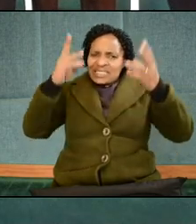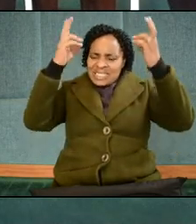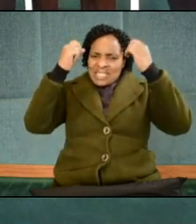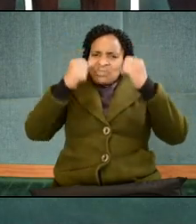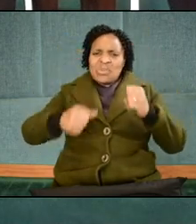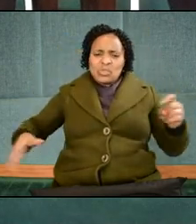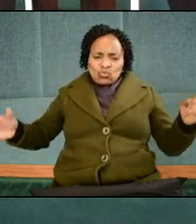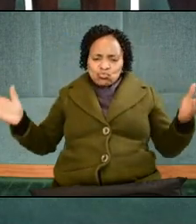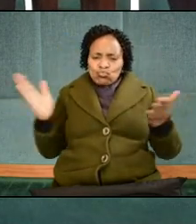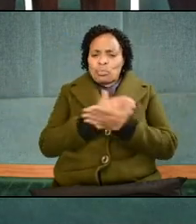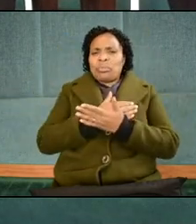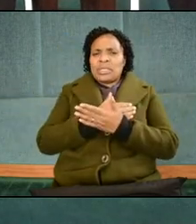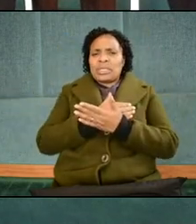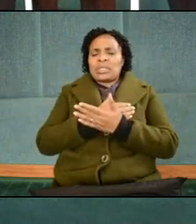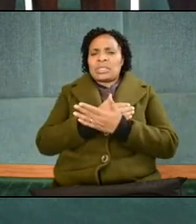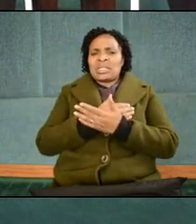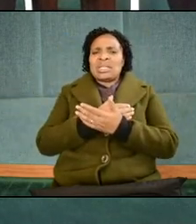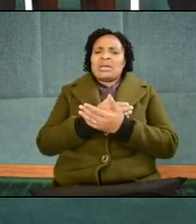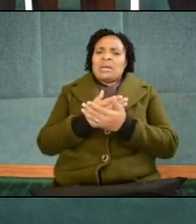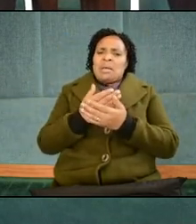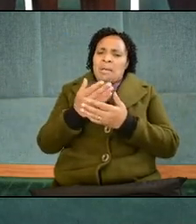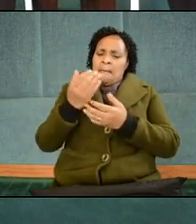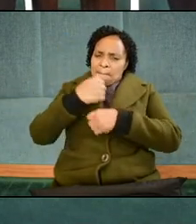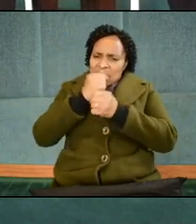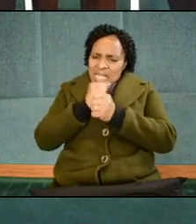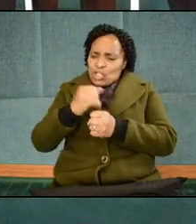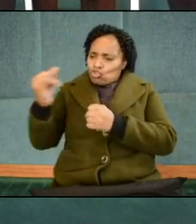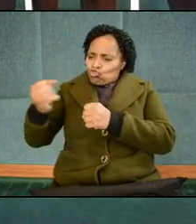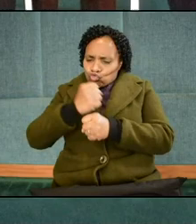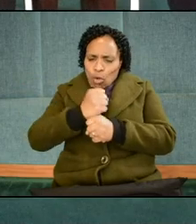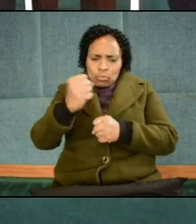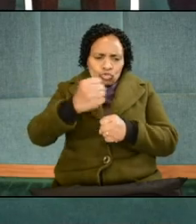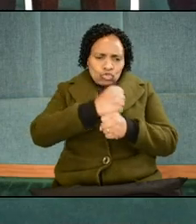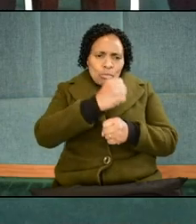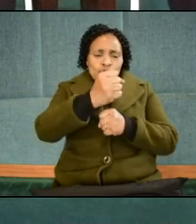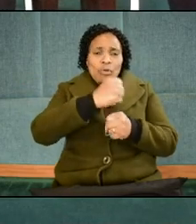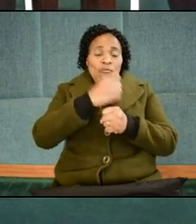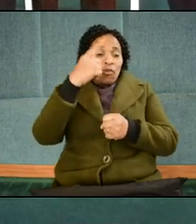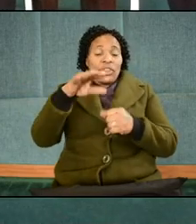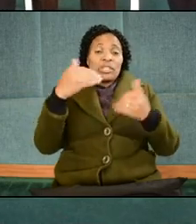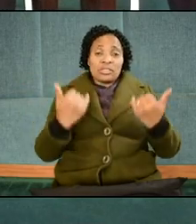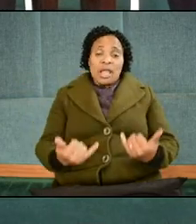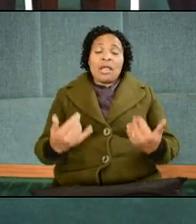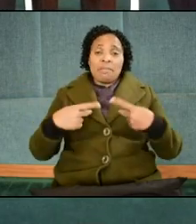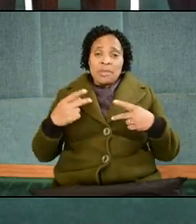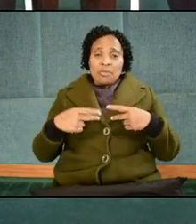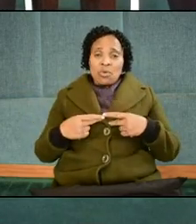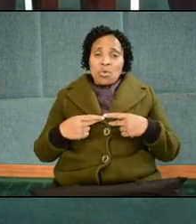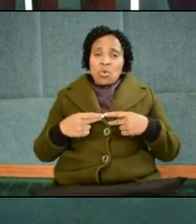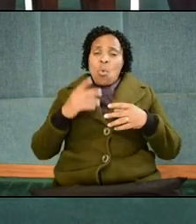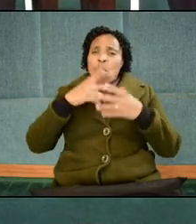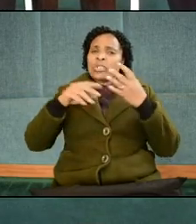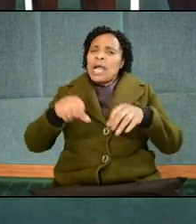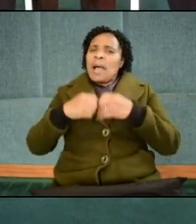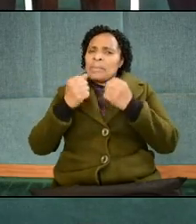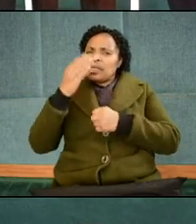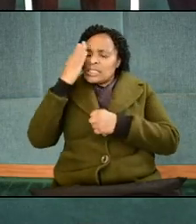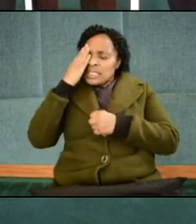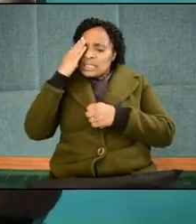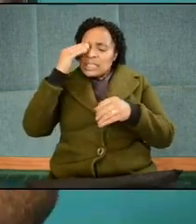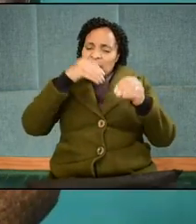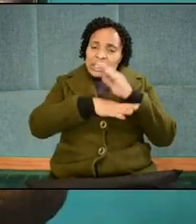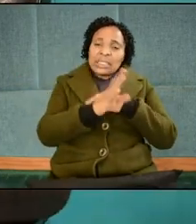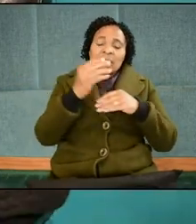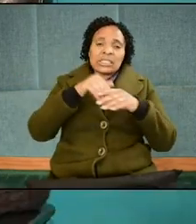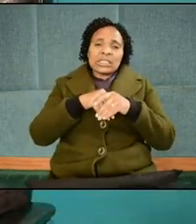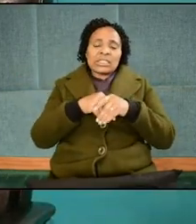to rationalize sin. And if you remember, what happened so that the Israelites fell into this sexual